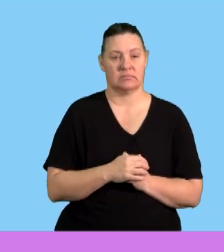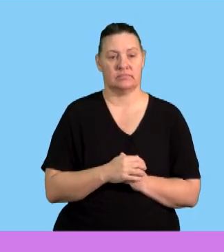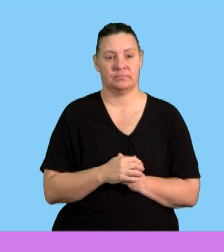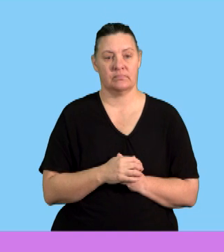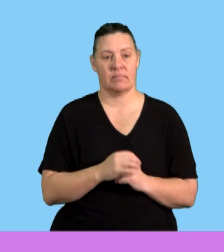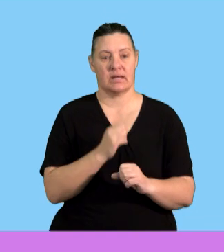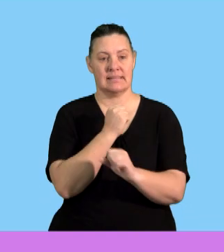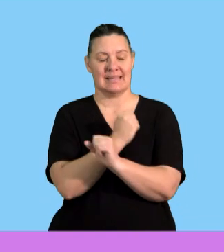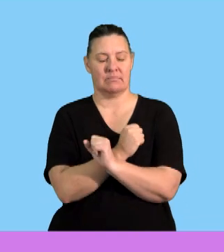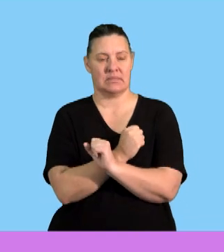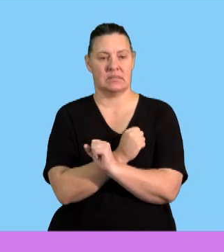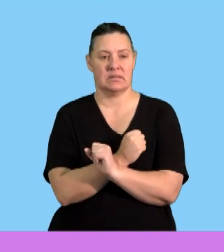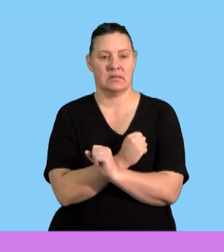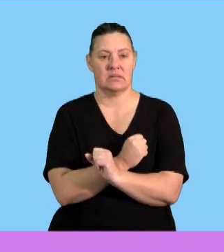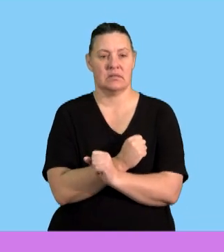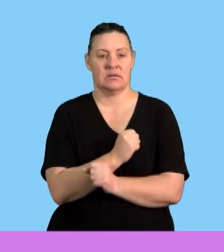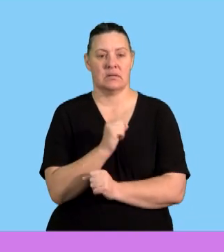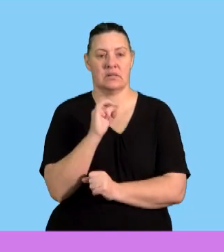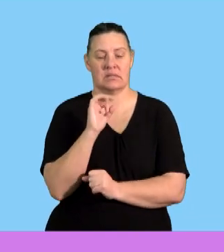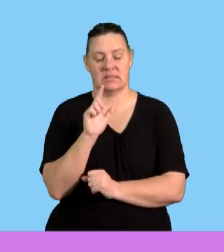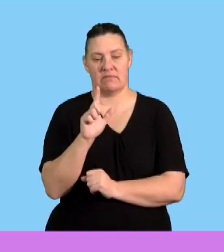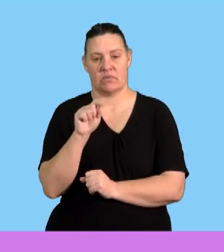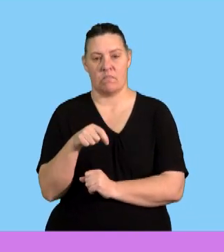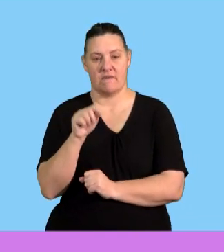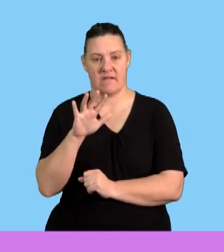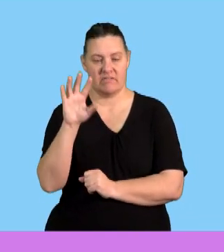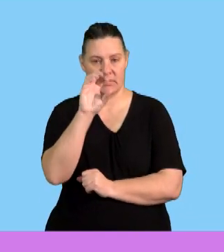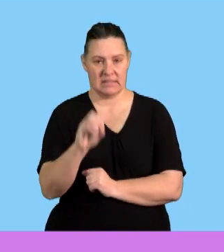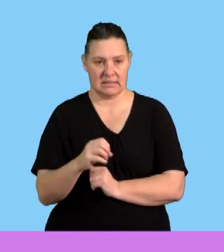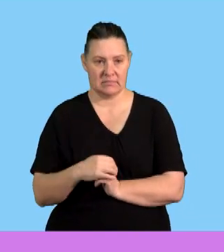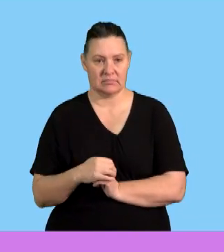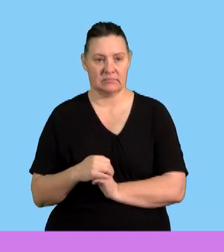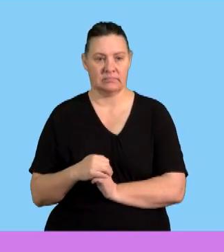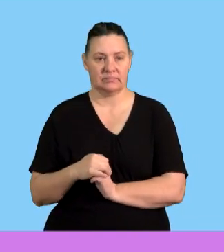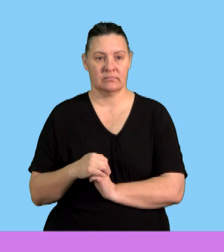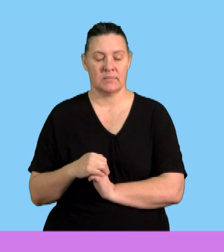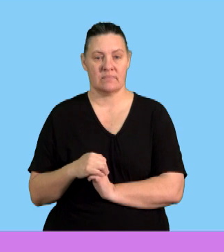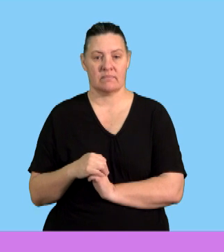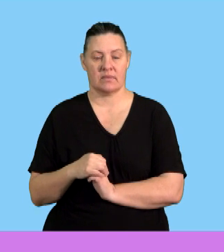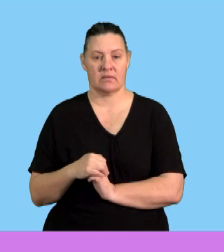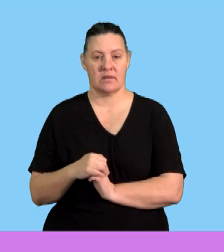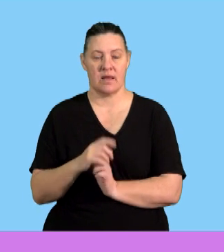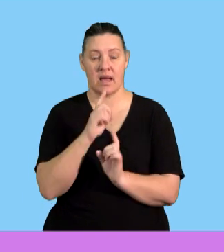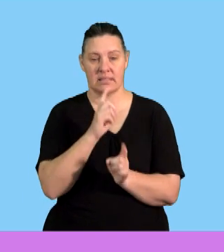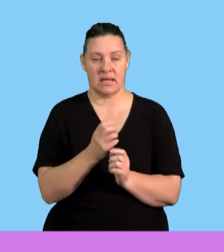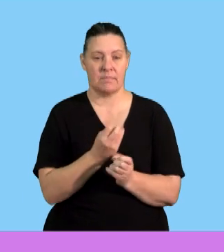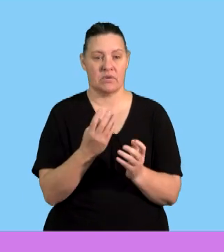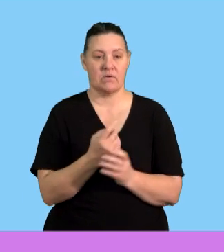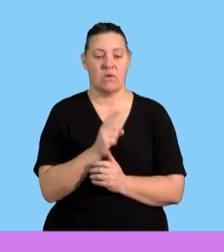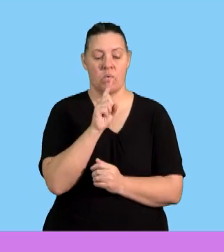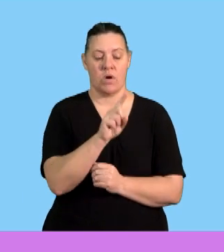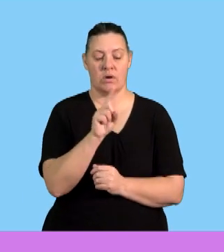1,500 multiplied by the interest rate, 7.5%, and that